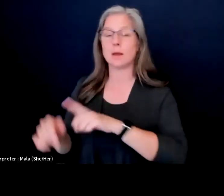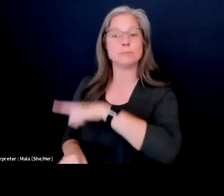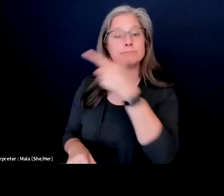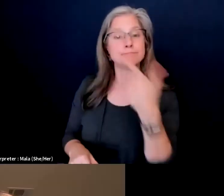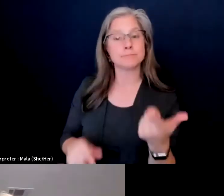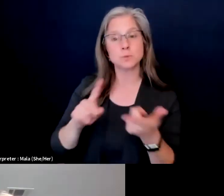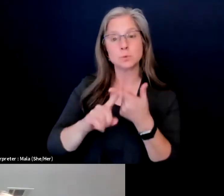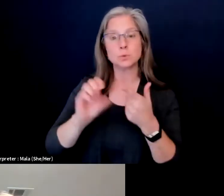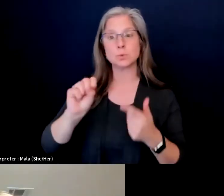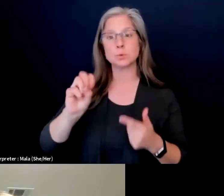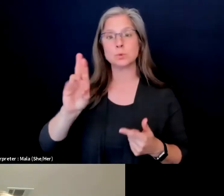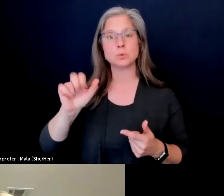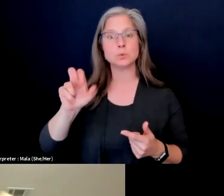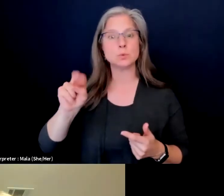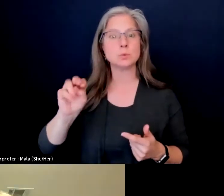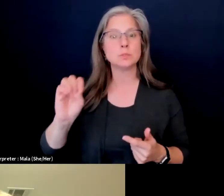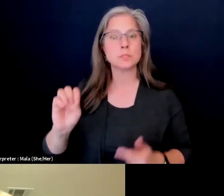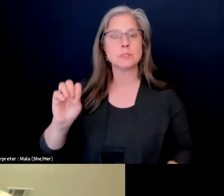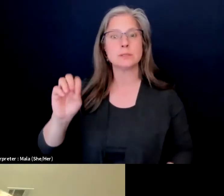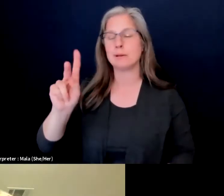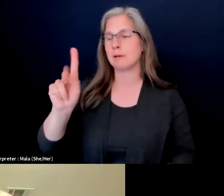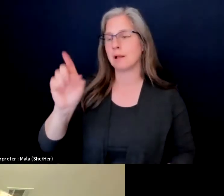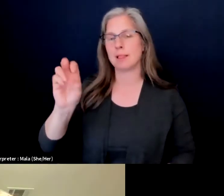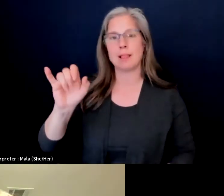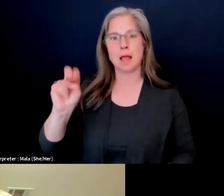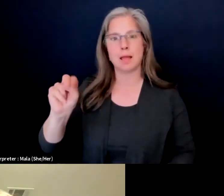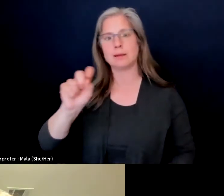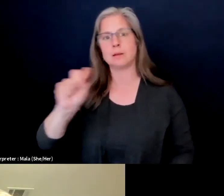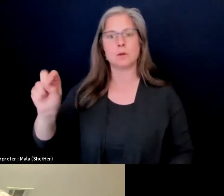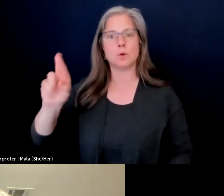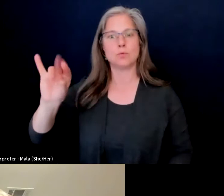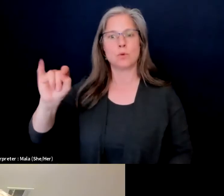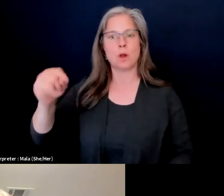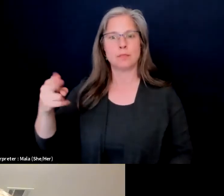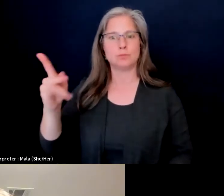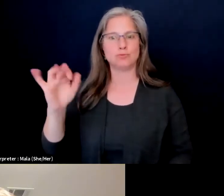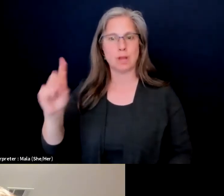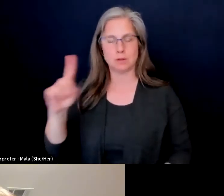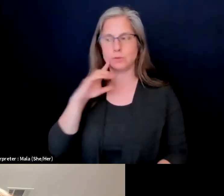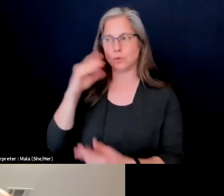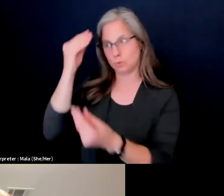to Susan Klein Rothschild to give us our update from the county.